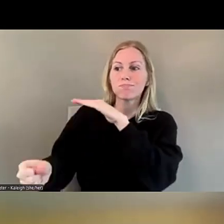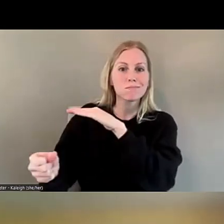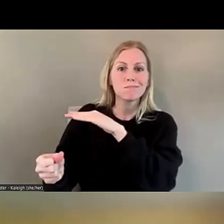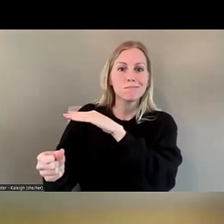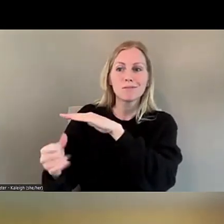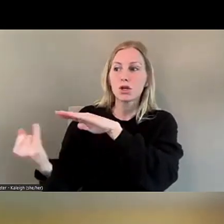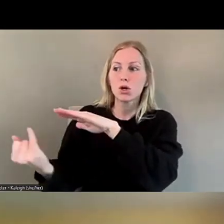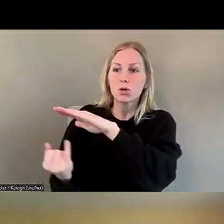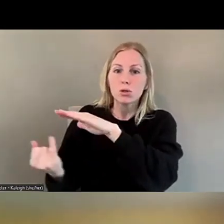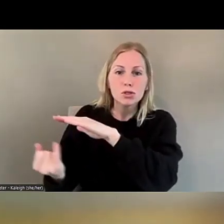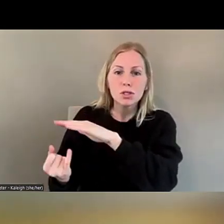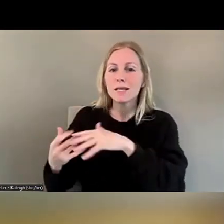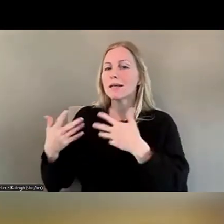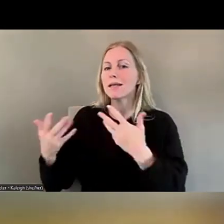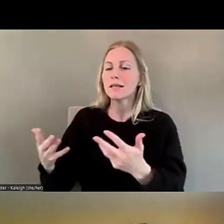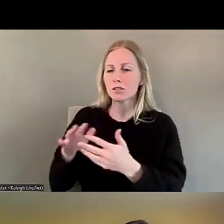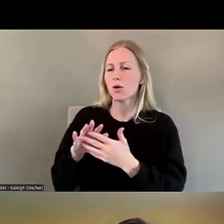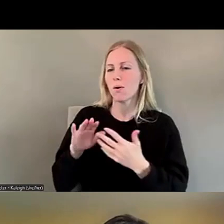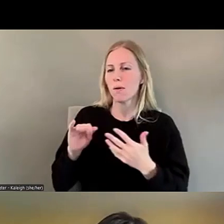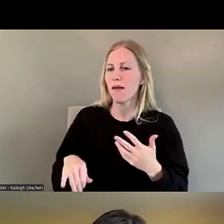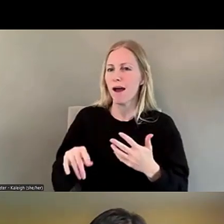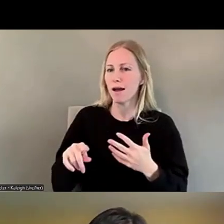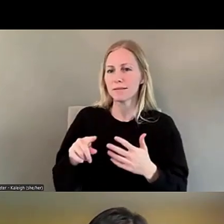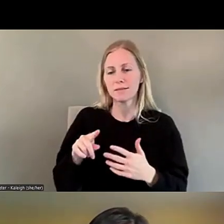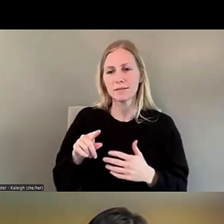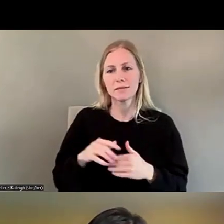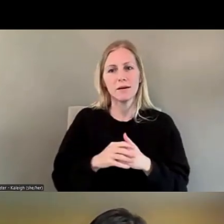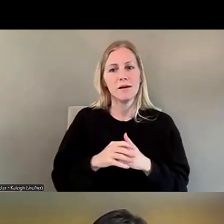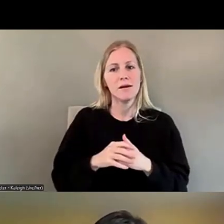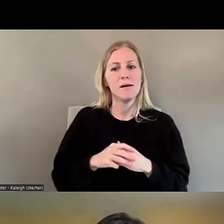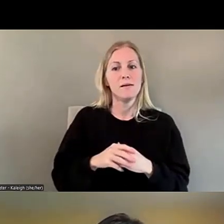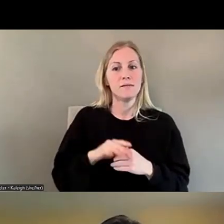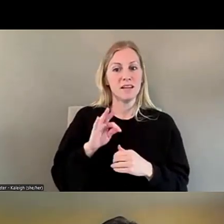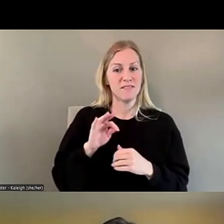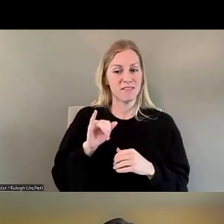this question is much more around, if that's an